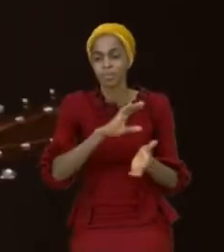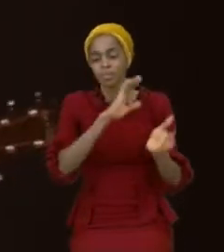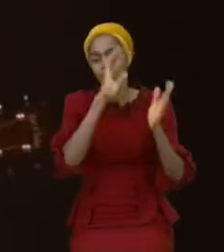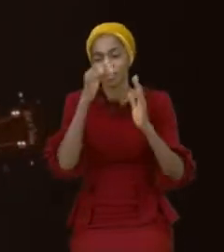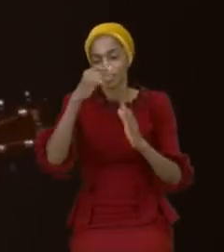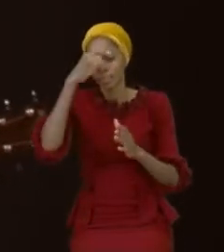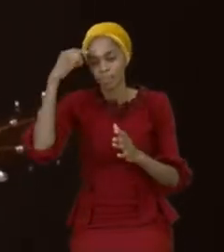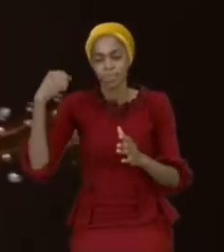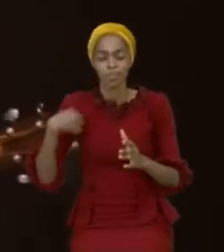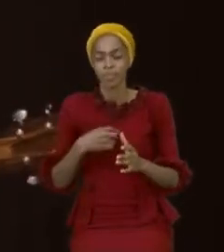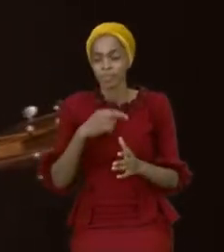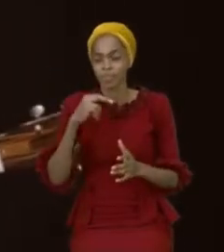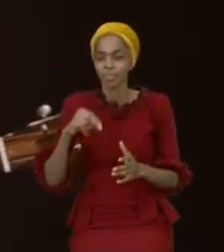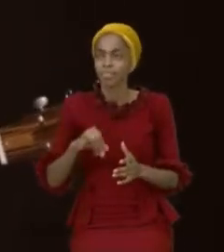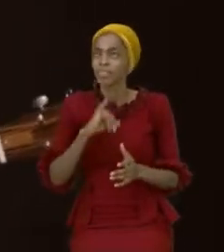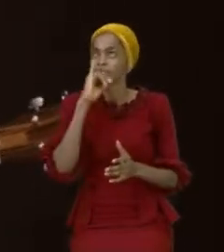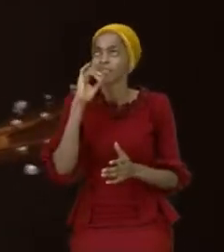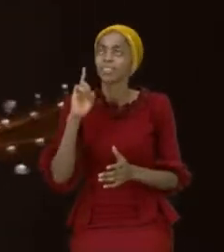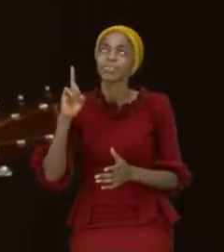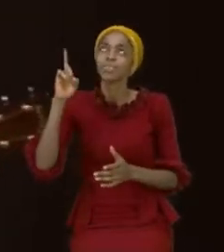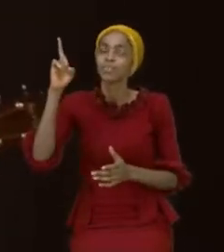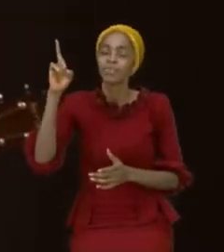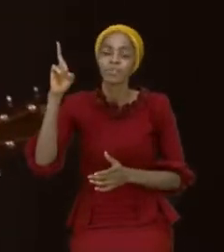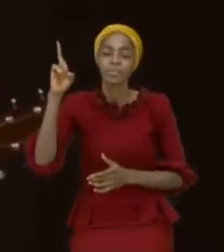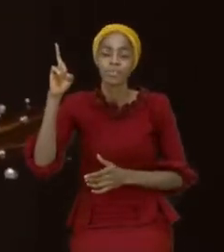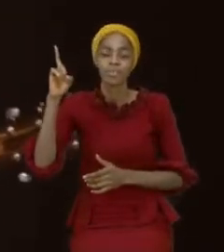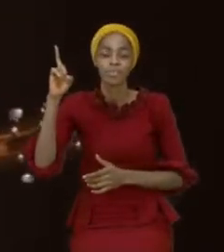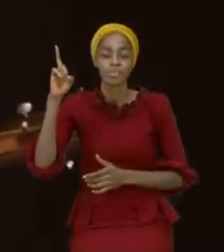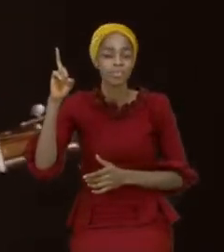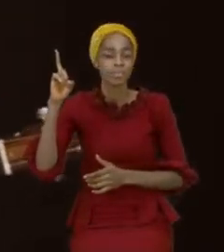all we need is you.